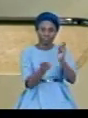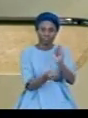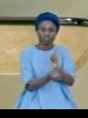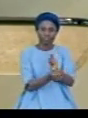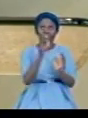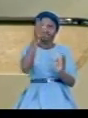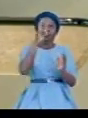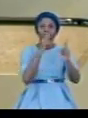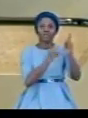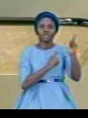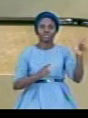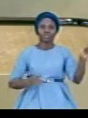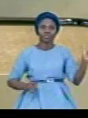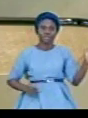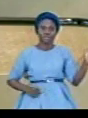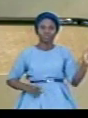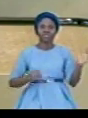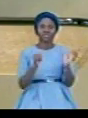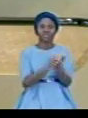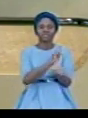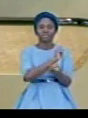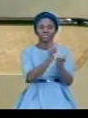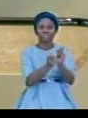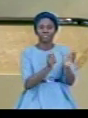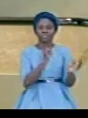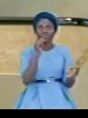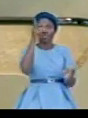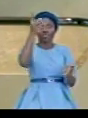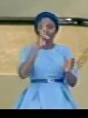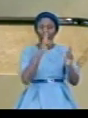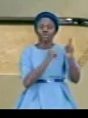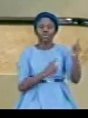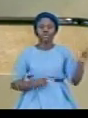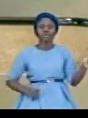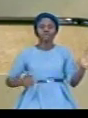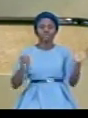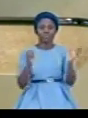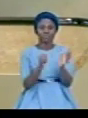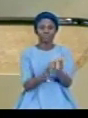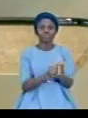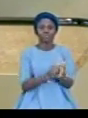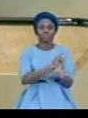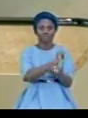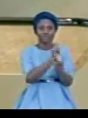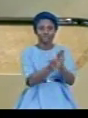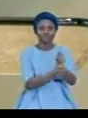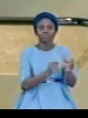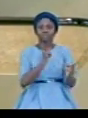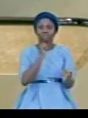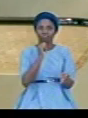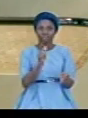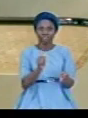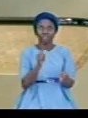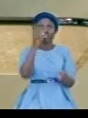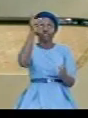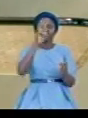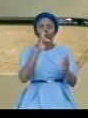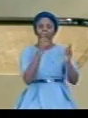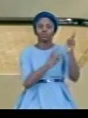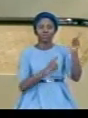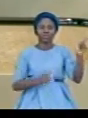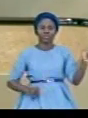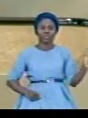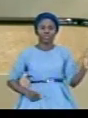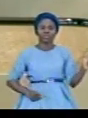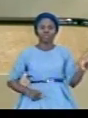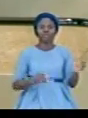that, oh, you are the Lord that changeth not. You are the Lord that